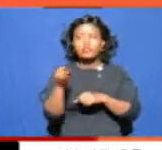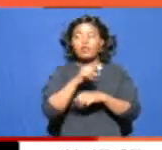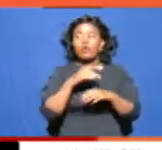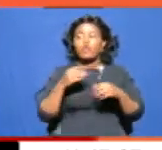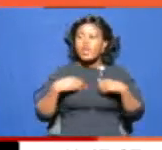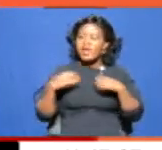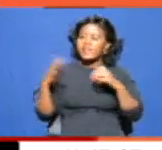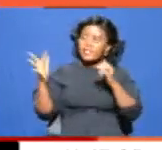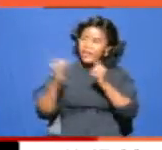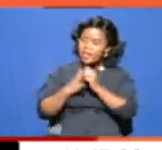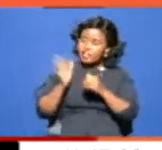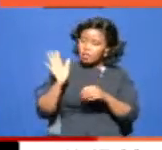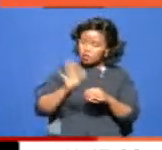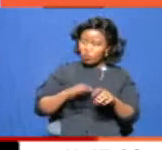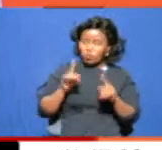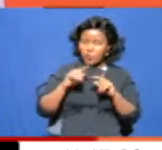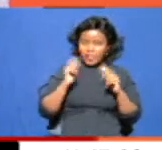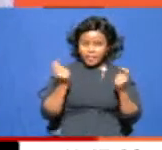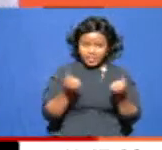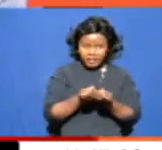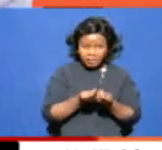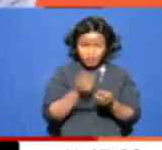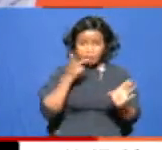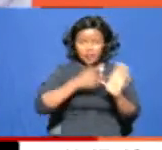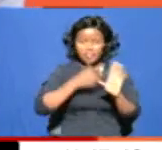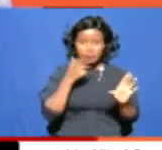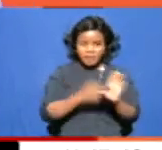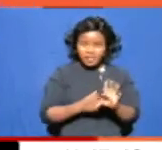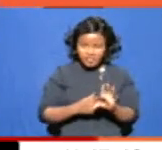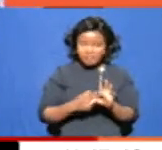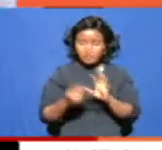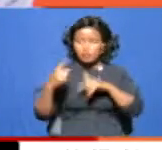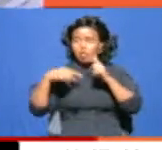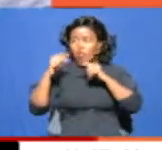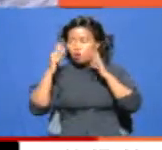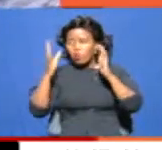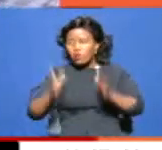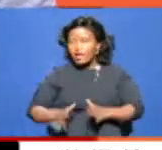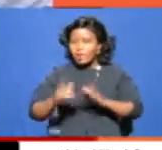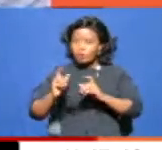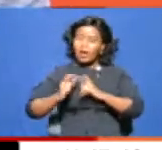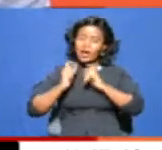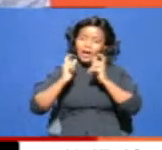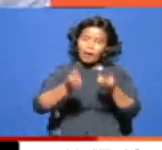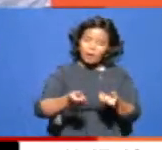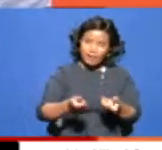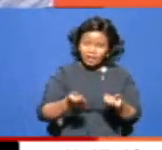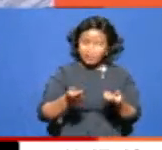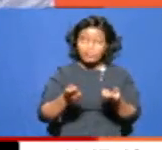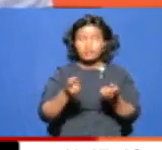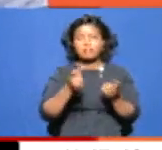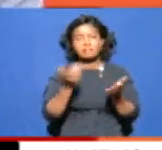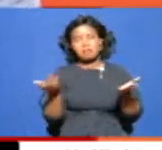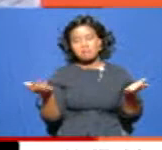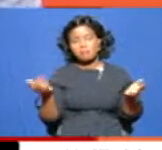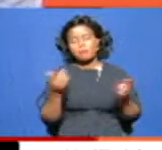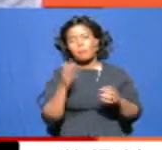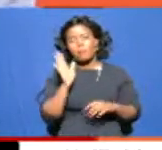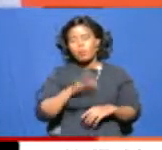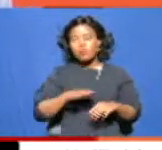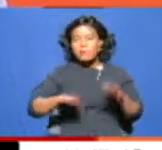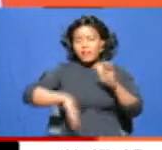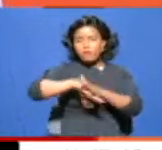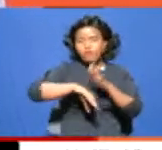eight women teams taking part. The winners were awarded, of course. Not only women football, we also